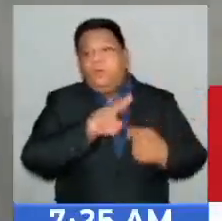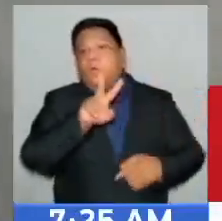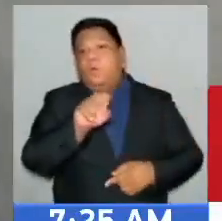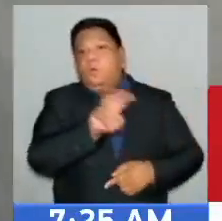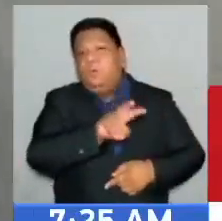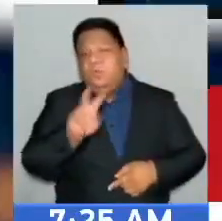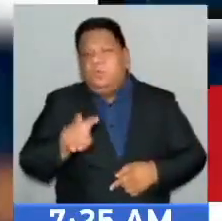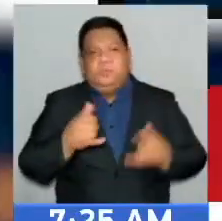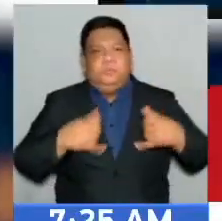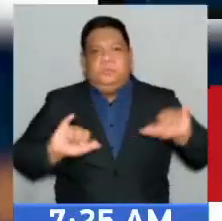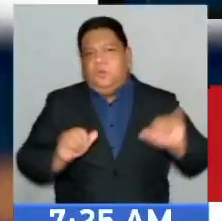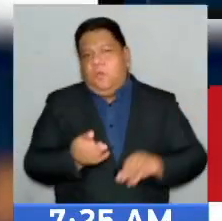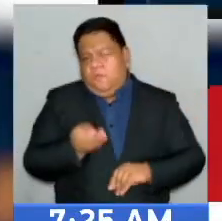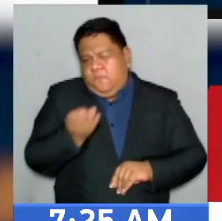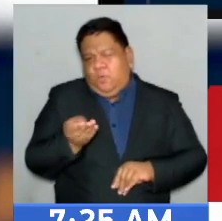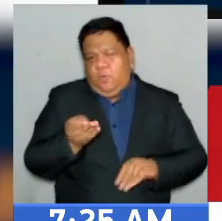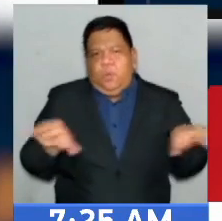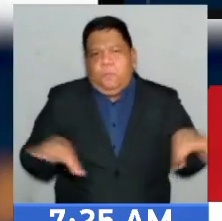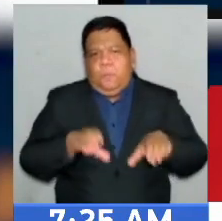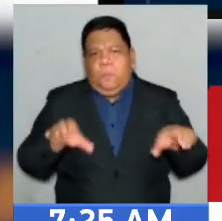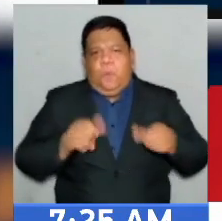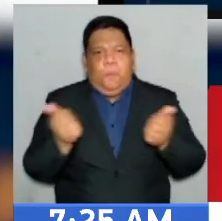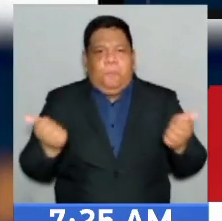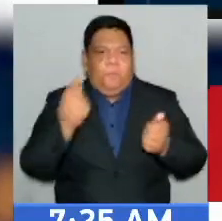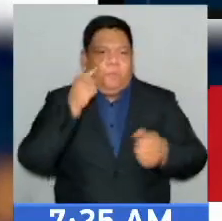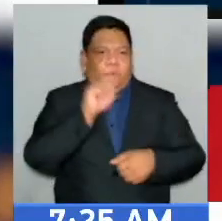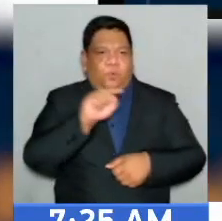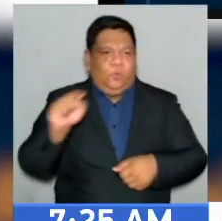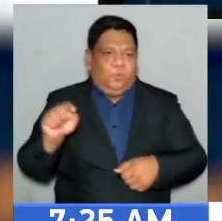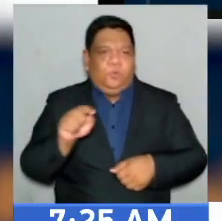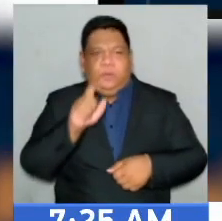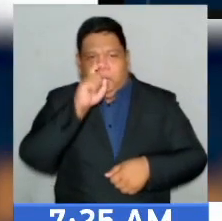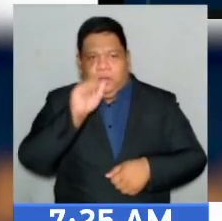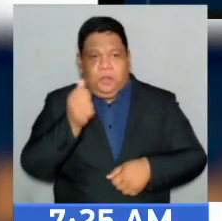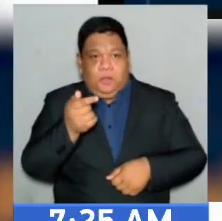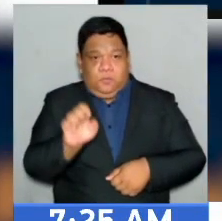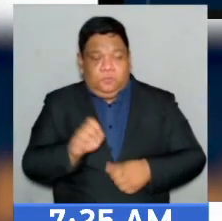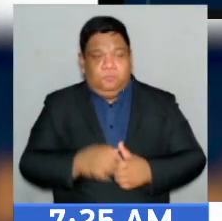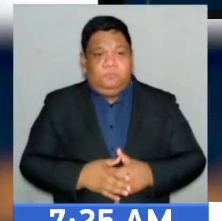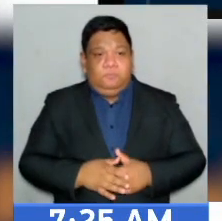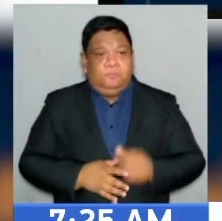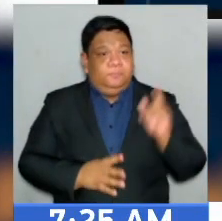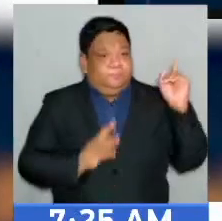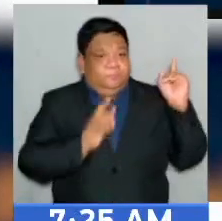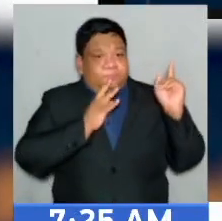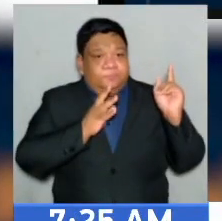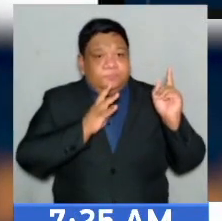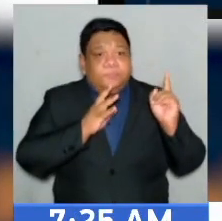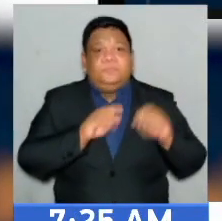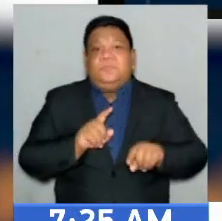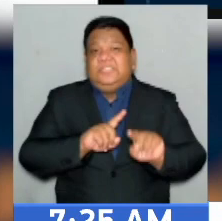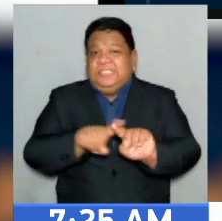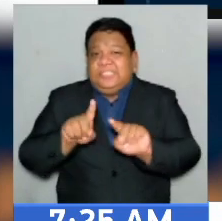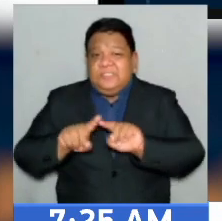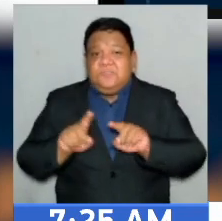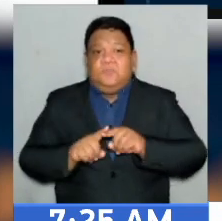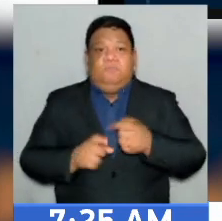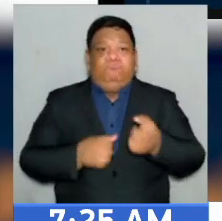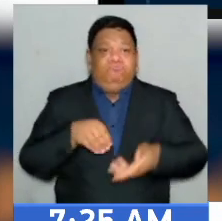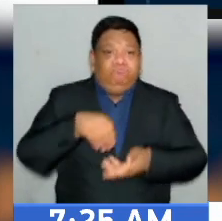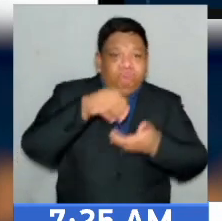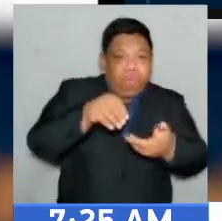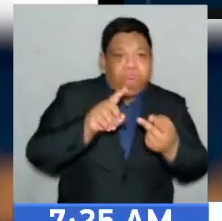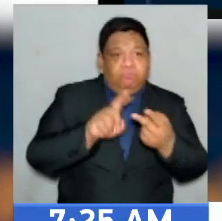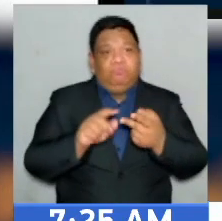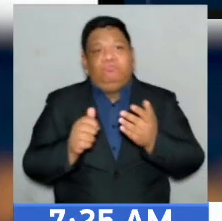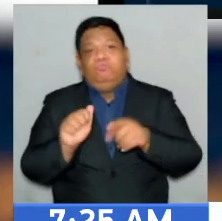sa kanila. Active labor market programs such as wage subsidies, skills training, employment services for